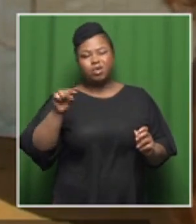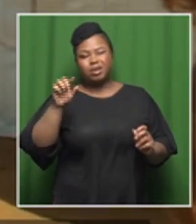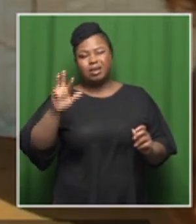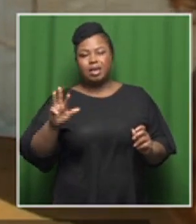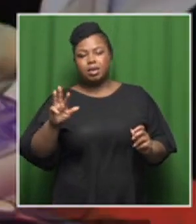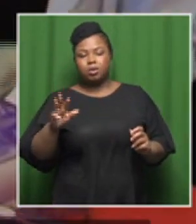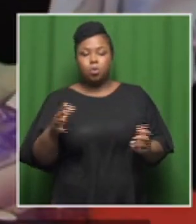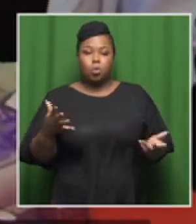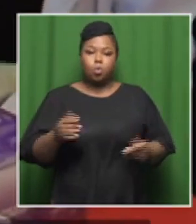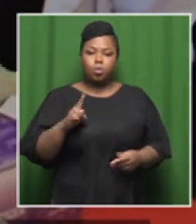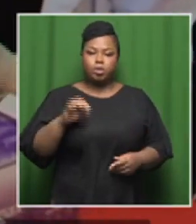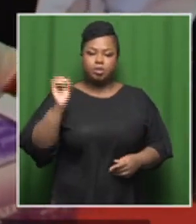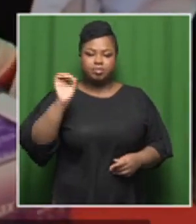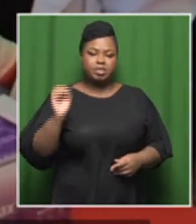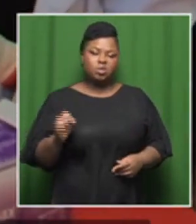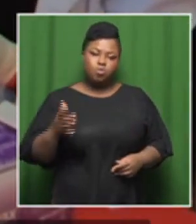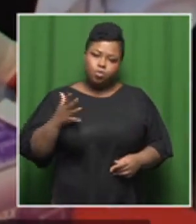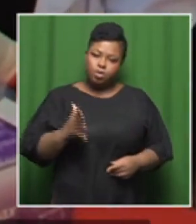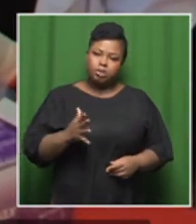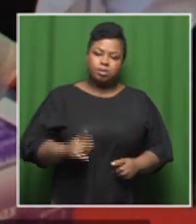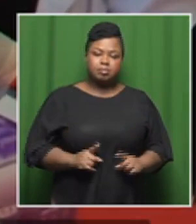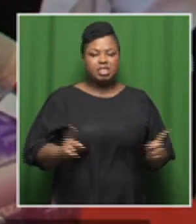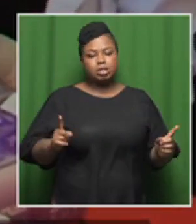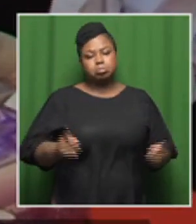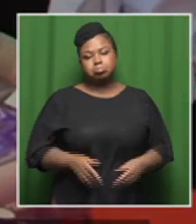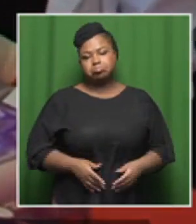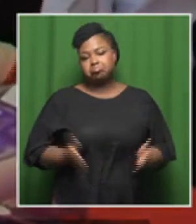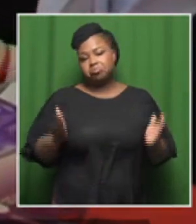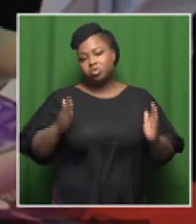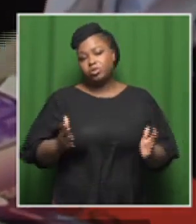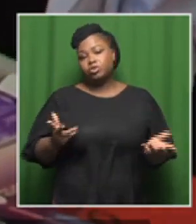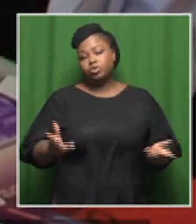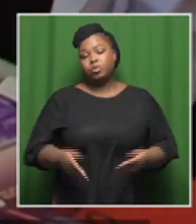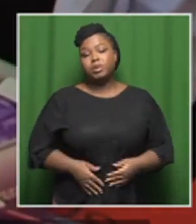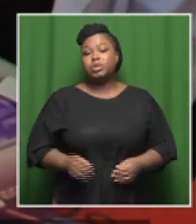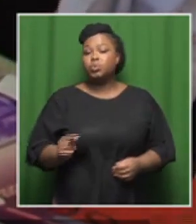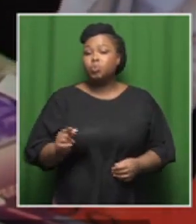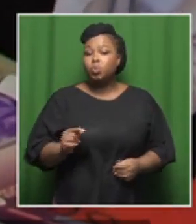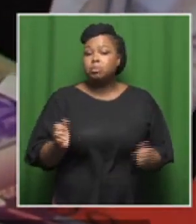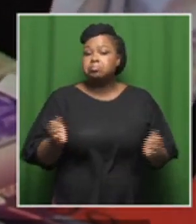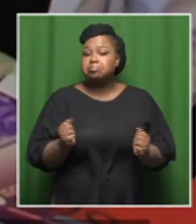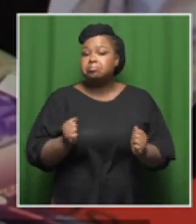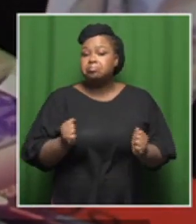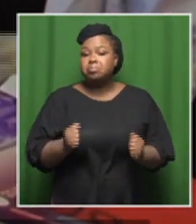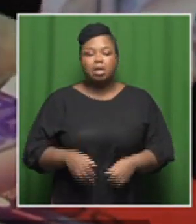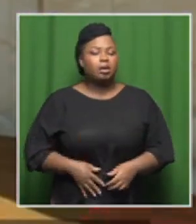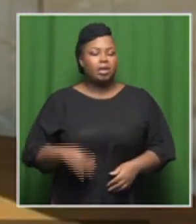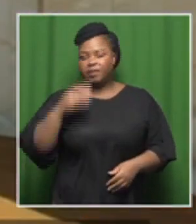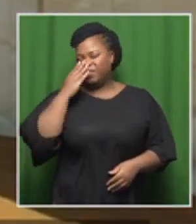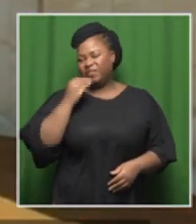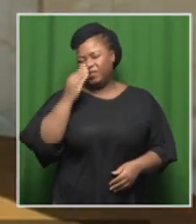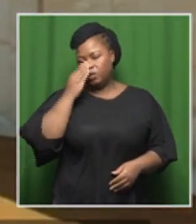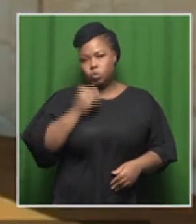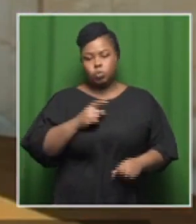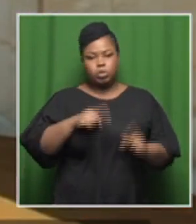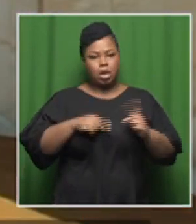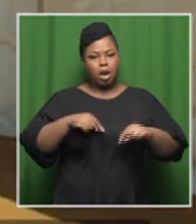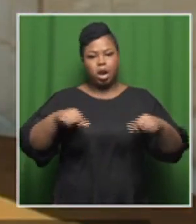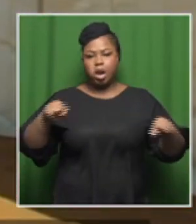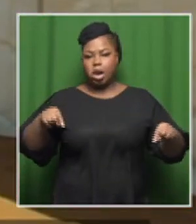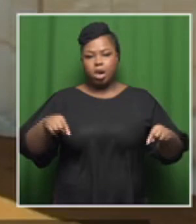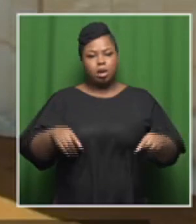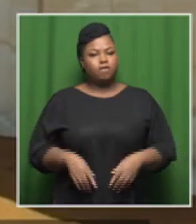not 100%. I think it's just a human factor. We are getting into winter, flu is coming, various variants